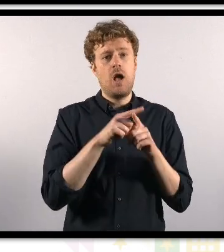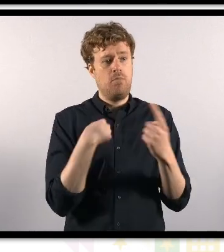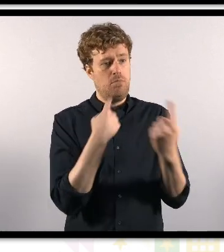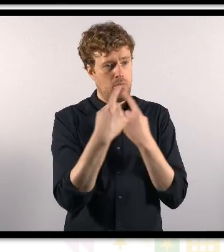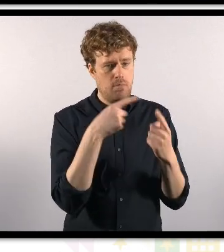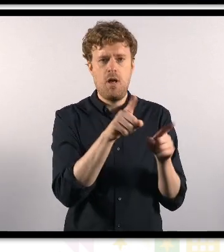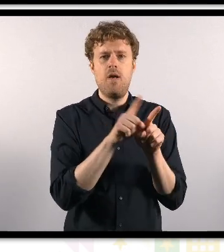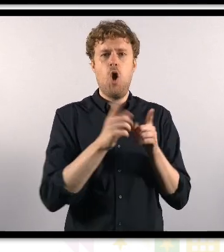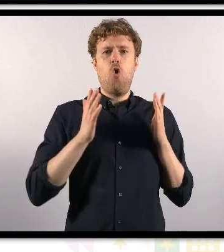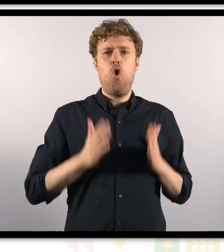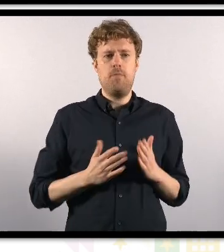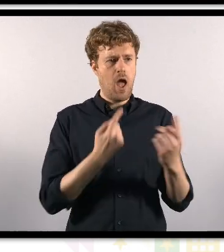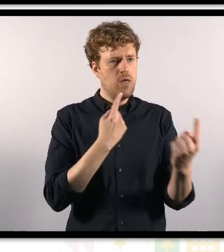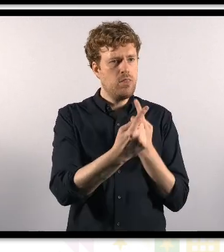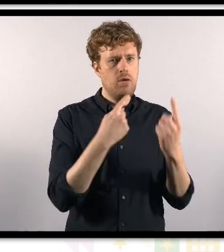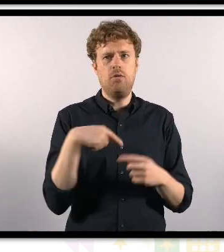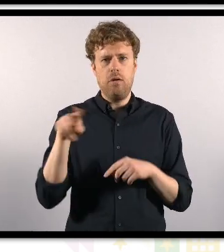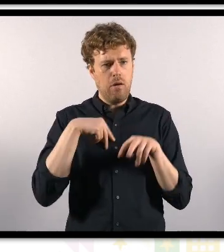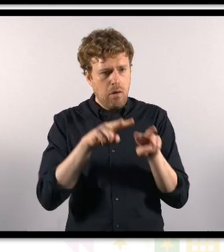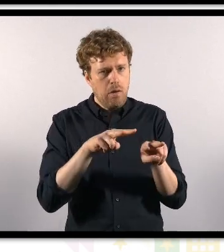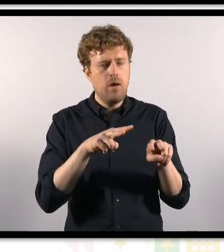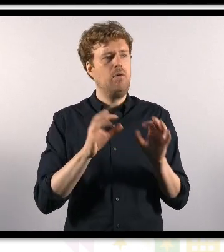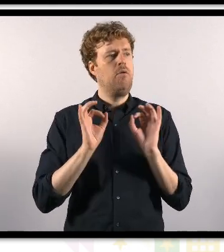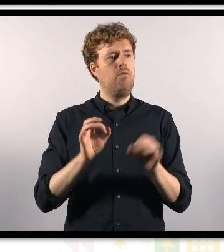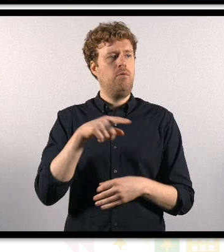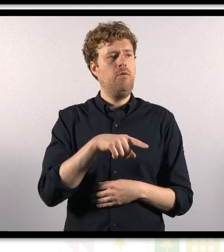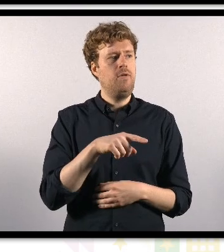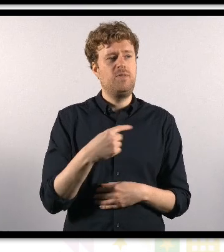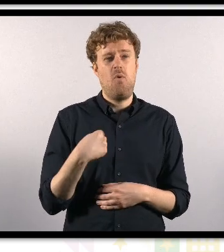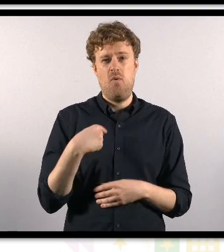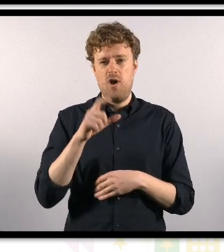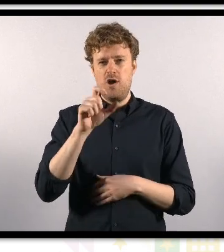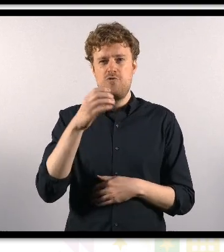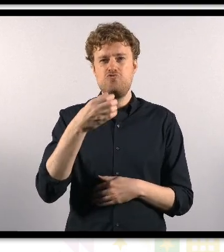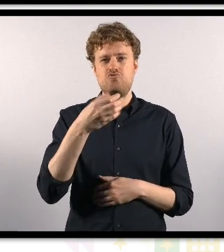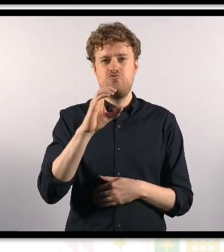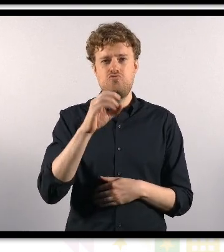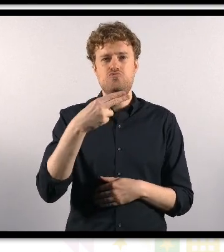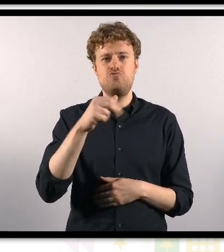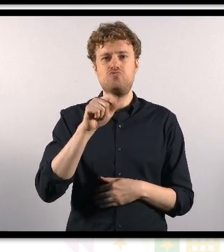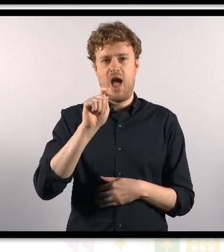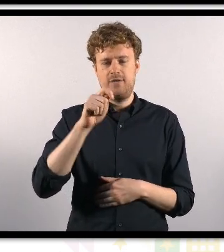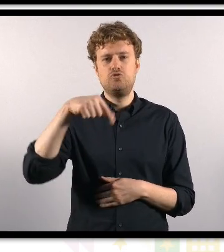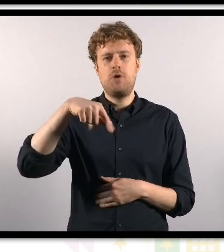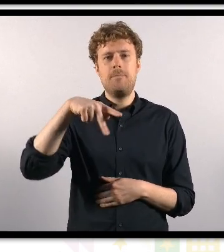tried, and eventually I learned about what hallucination actually meant, and then I gave up on that.